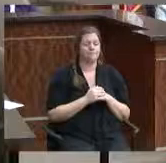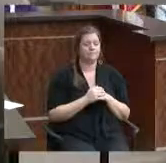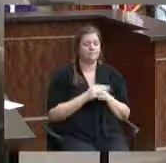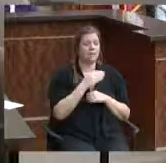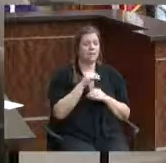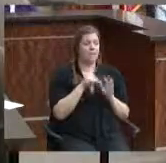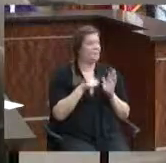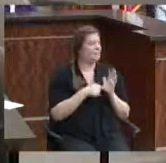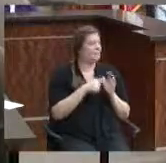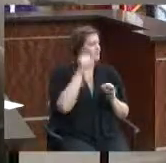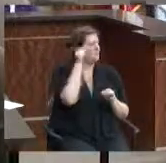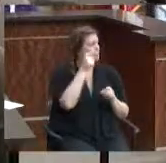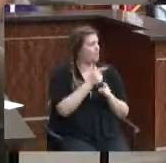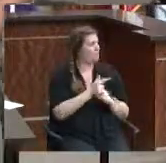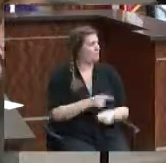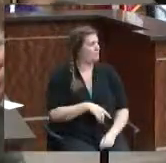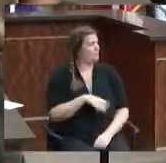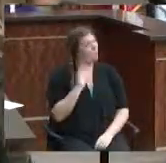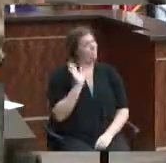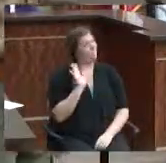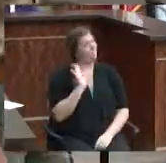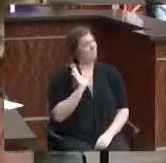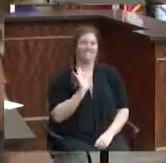And this is my brother, Andy.